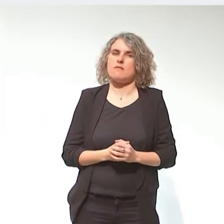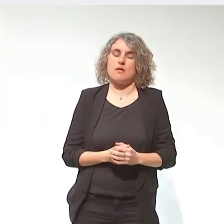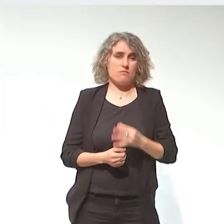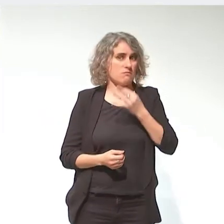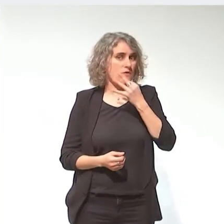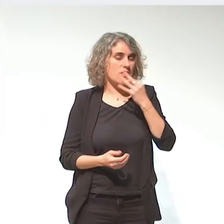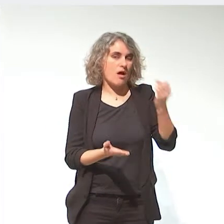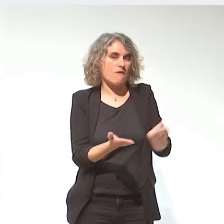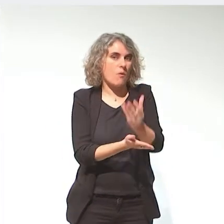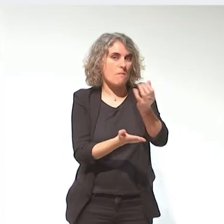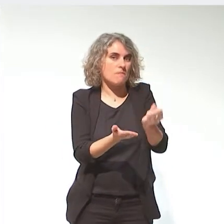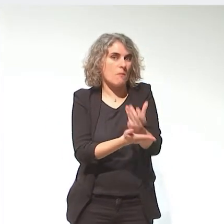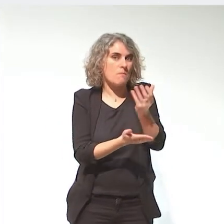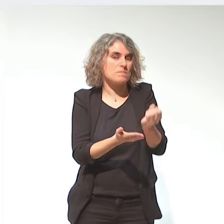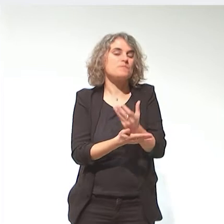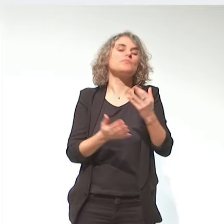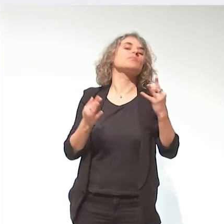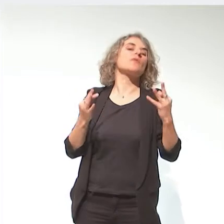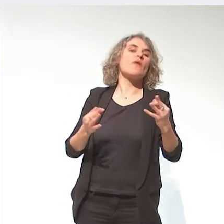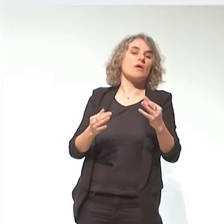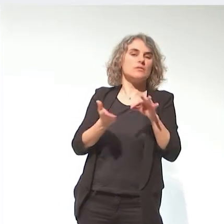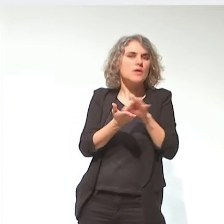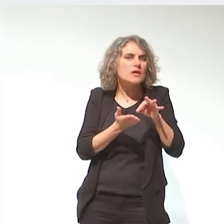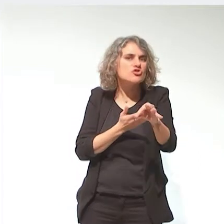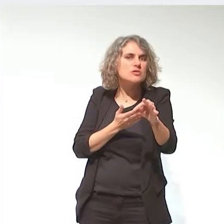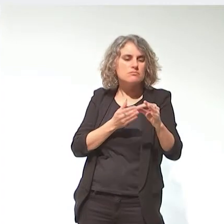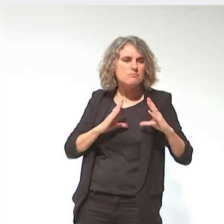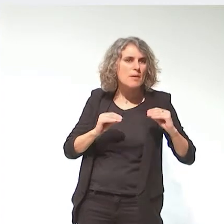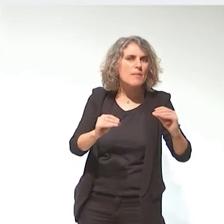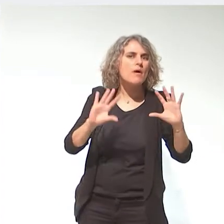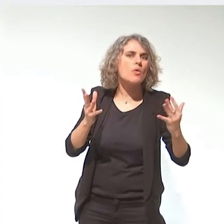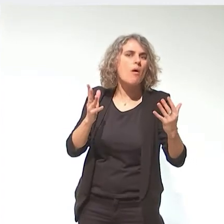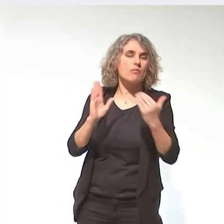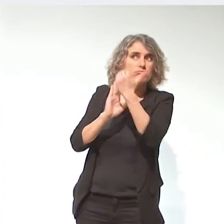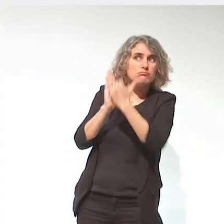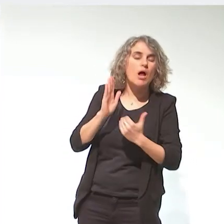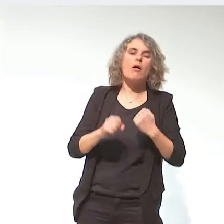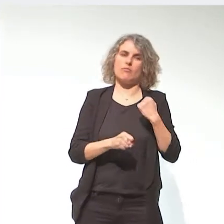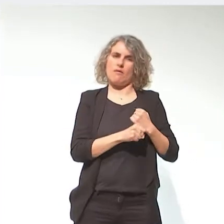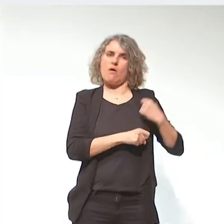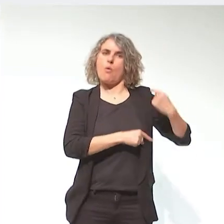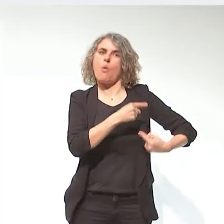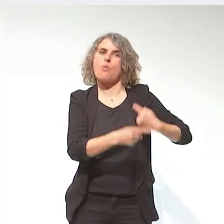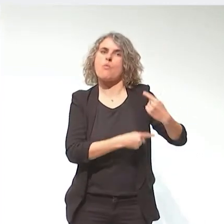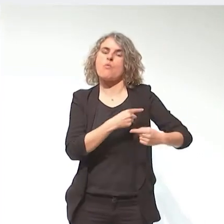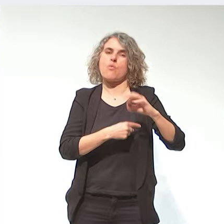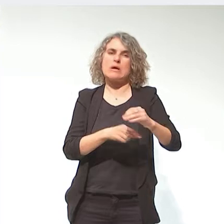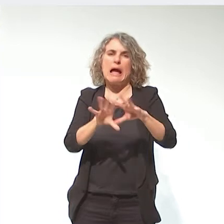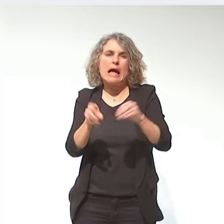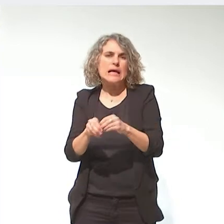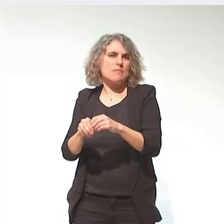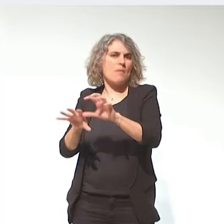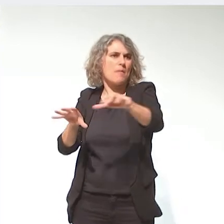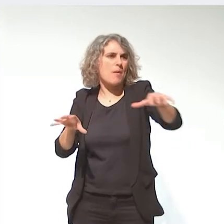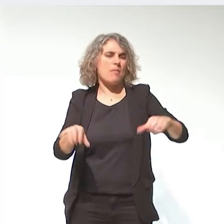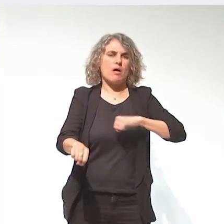the strategy. The work is ongoing across all its teams with the goal that over the next